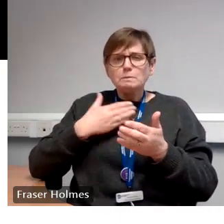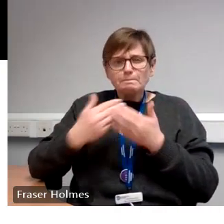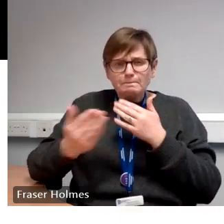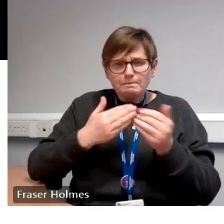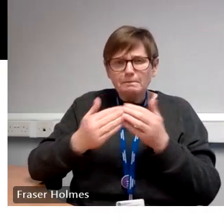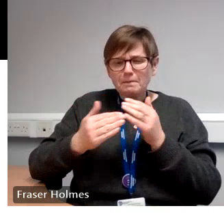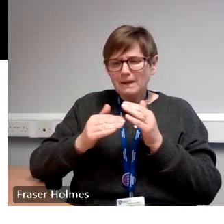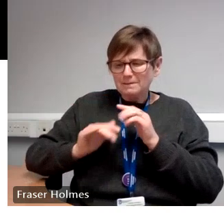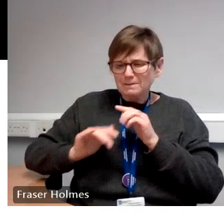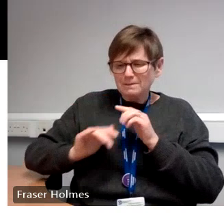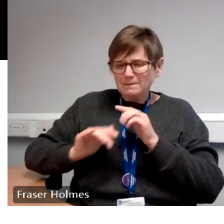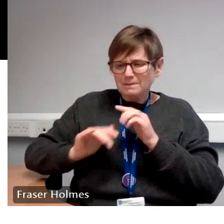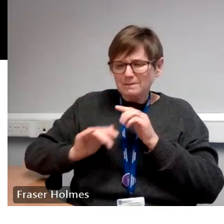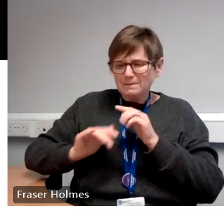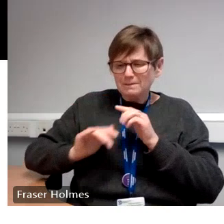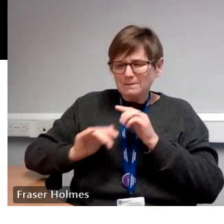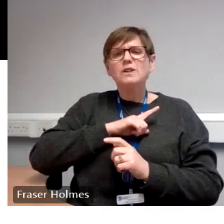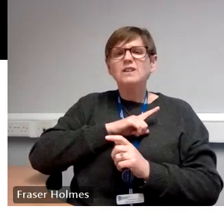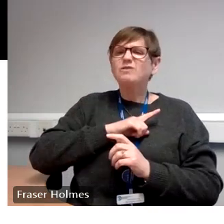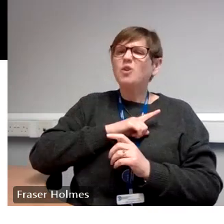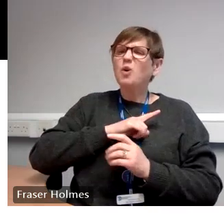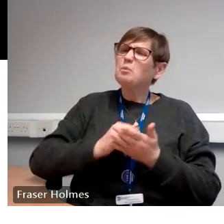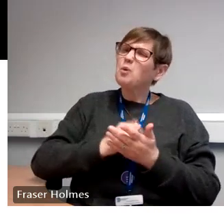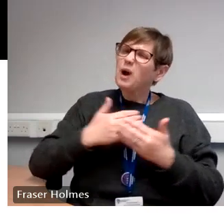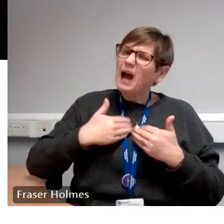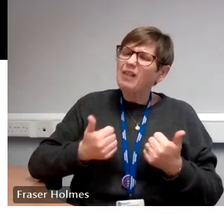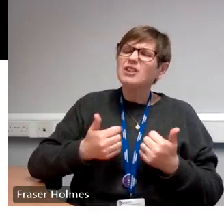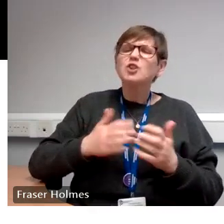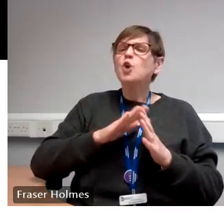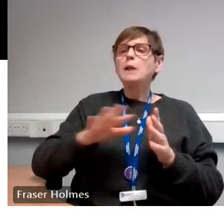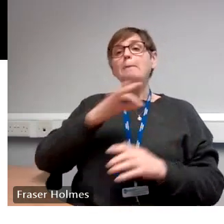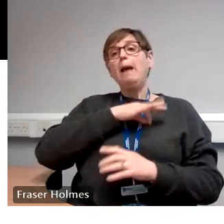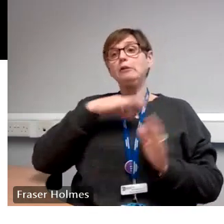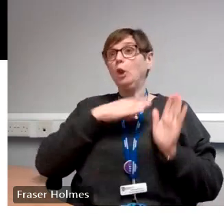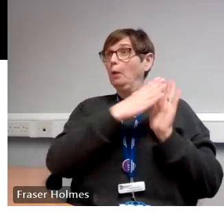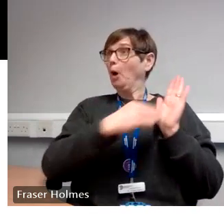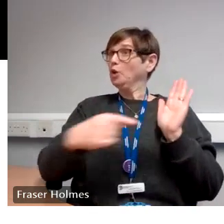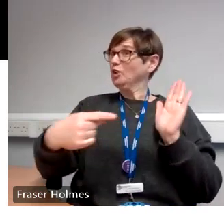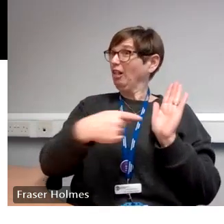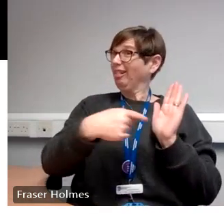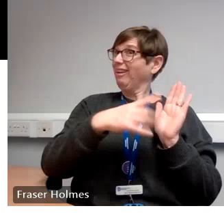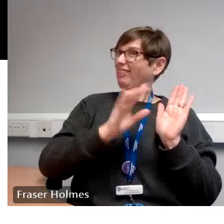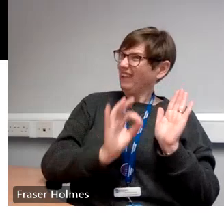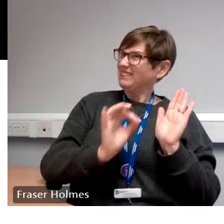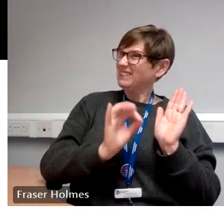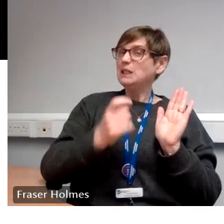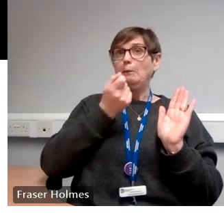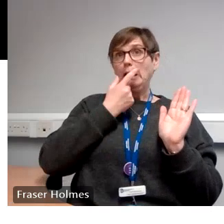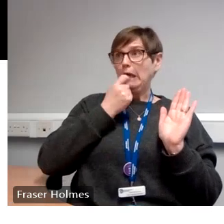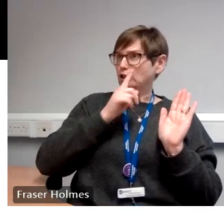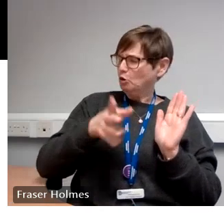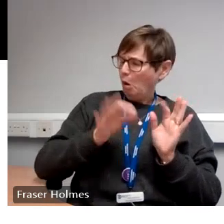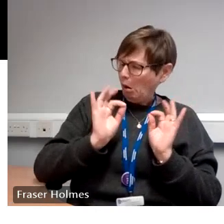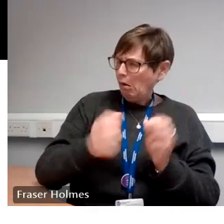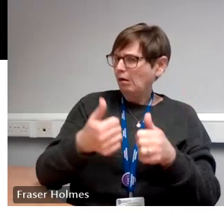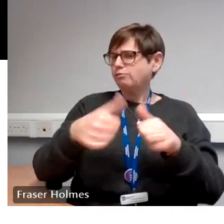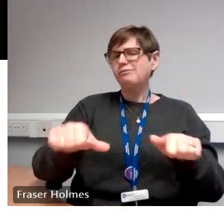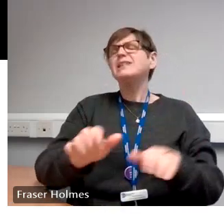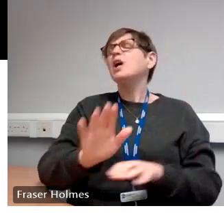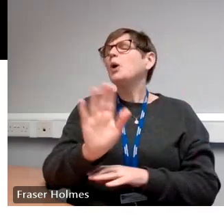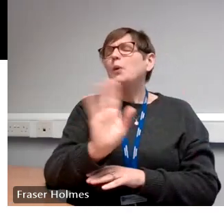causes of ill health. So we're moving away from what's called a medical model, not looking at medicine being the answer, but looking at